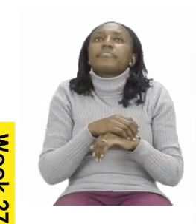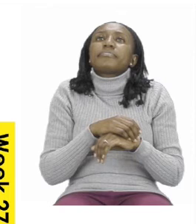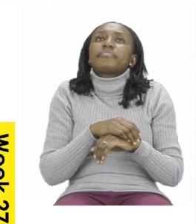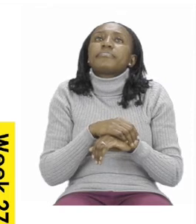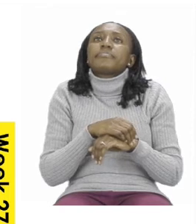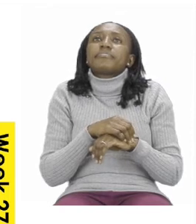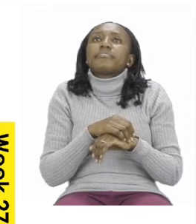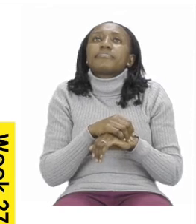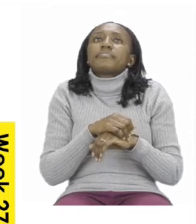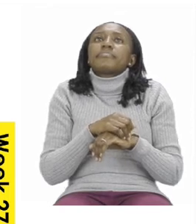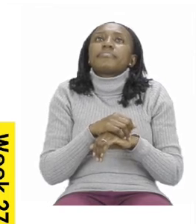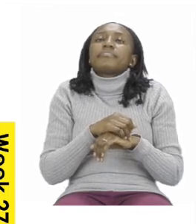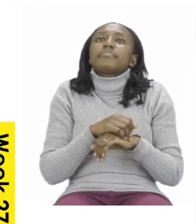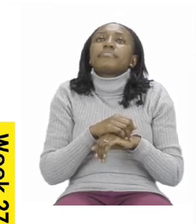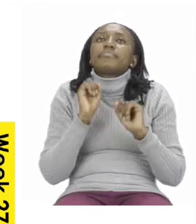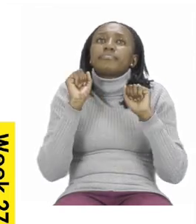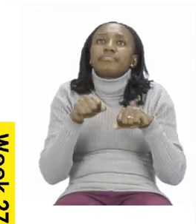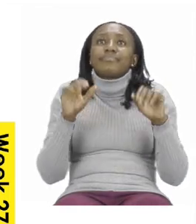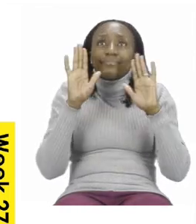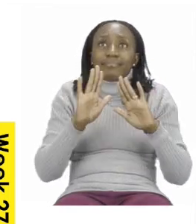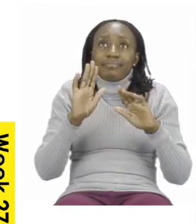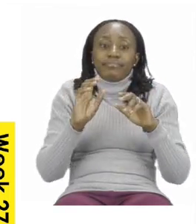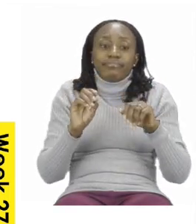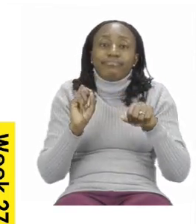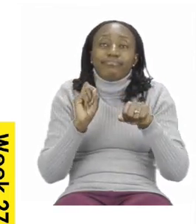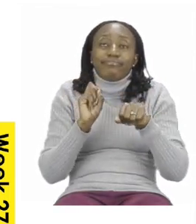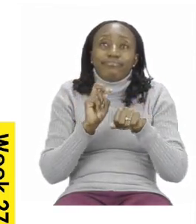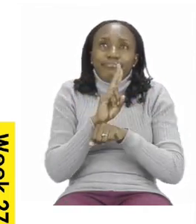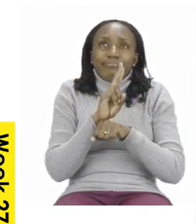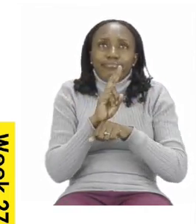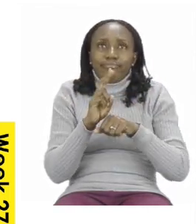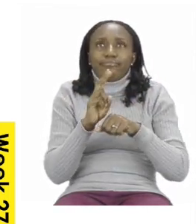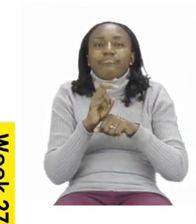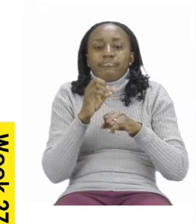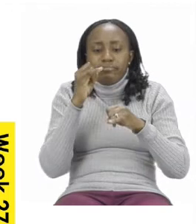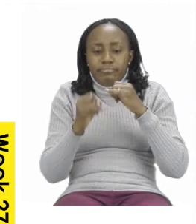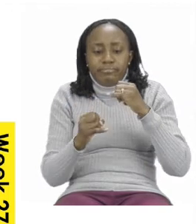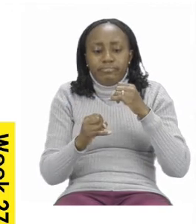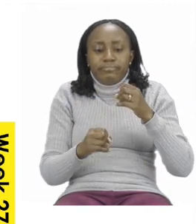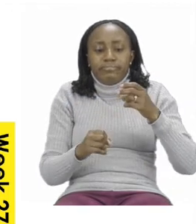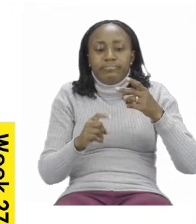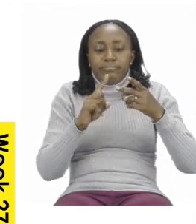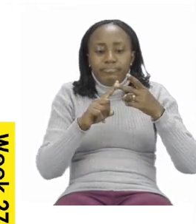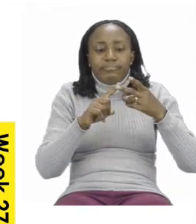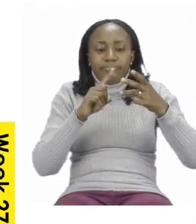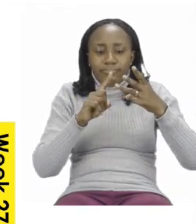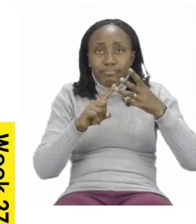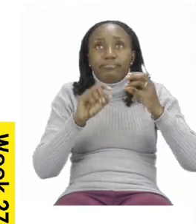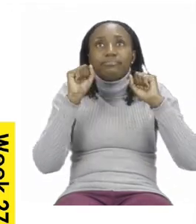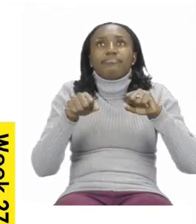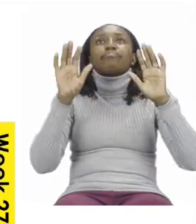have to color the second bottle and the last bottle